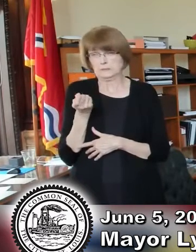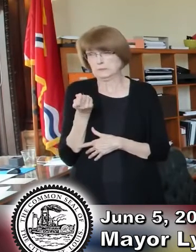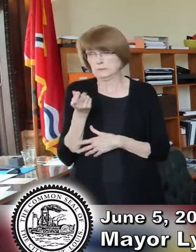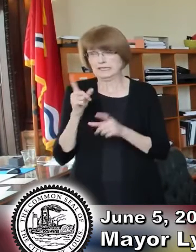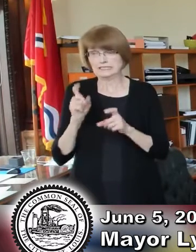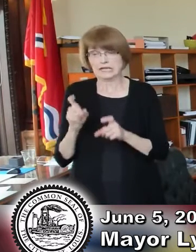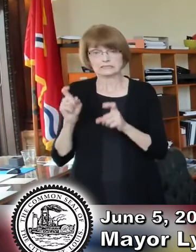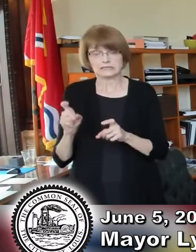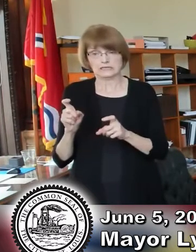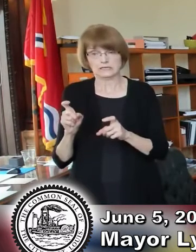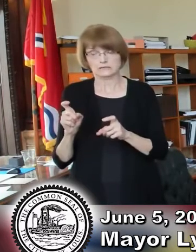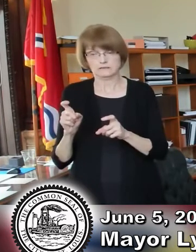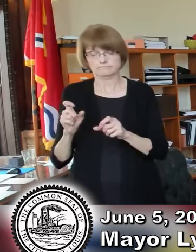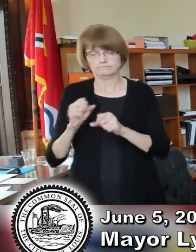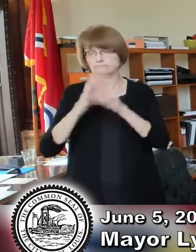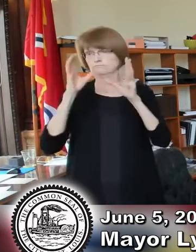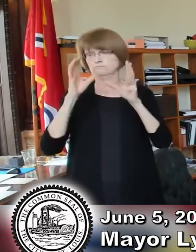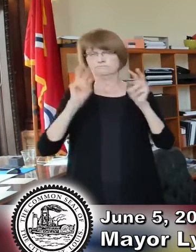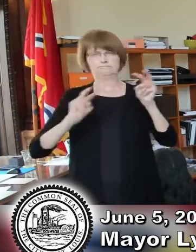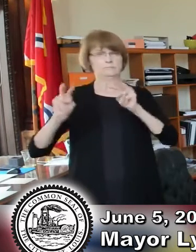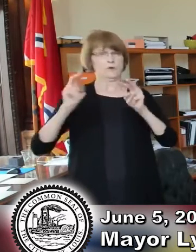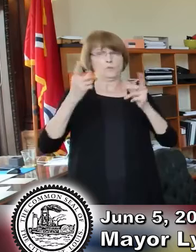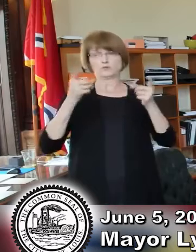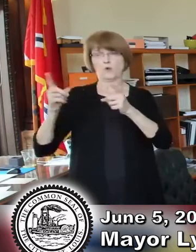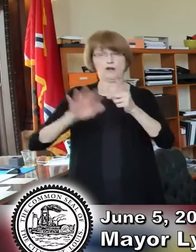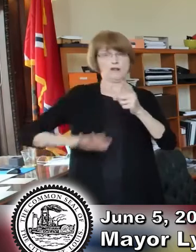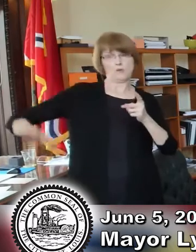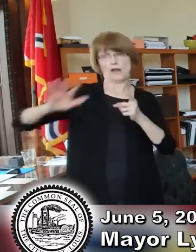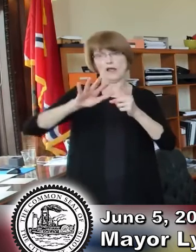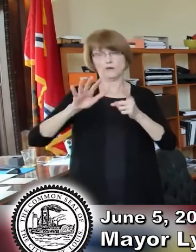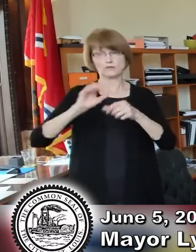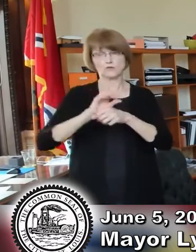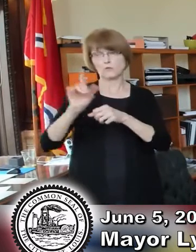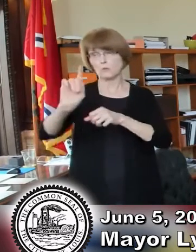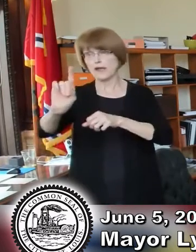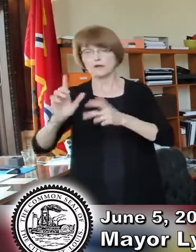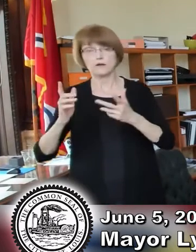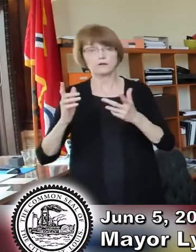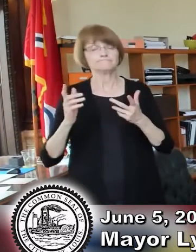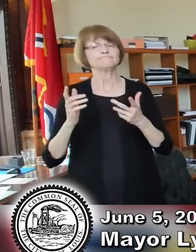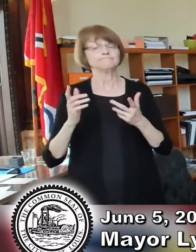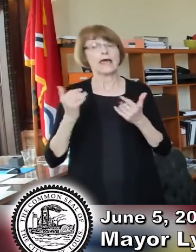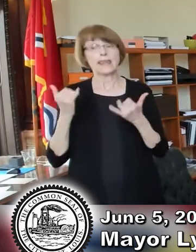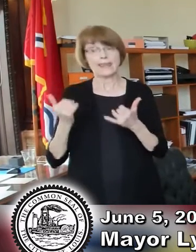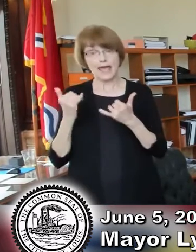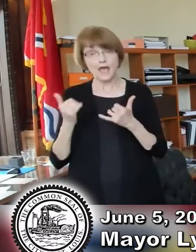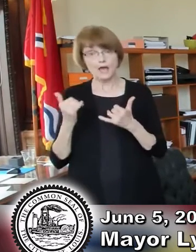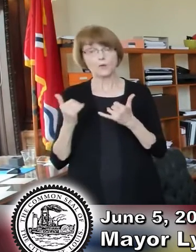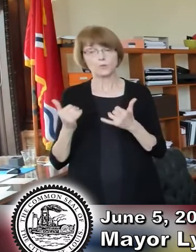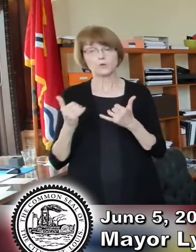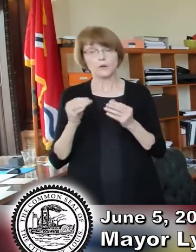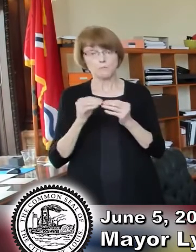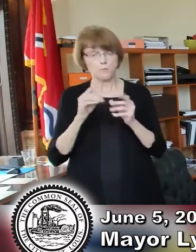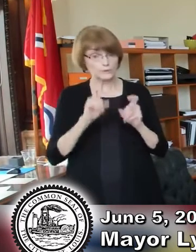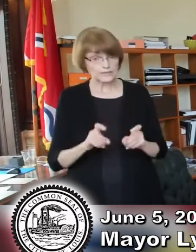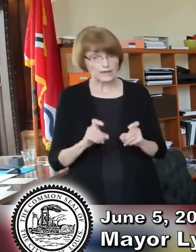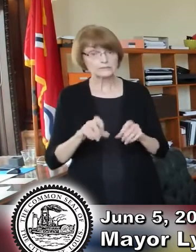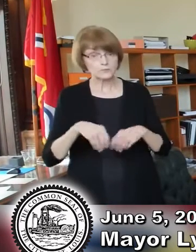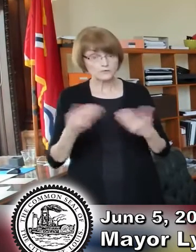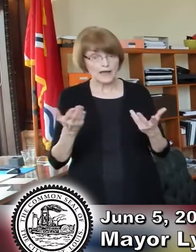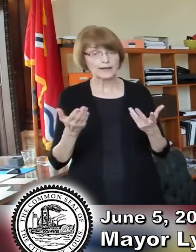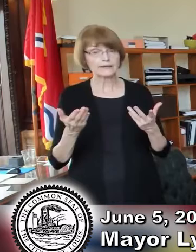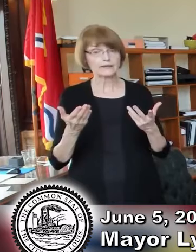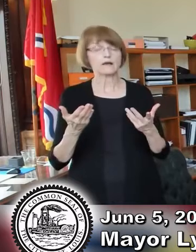an accurate picture of what was going on. So now that we have adequate testing, more people can be tested.